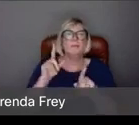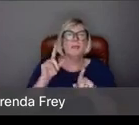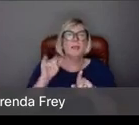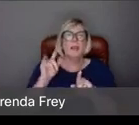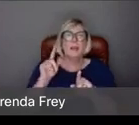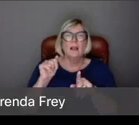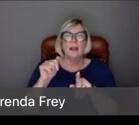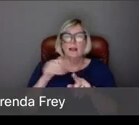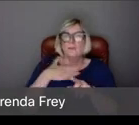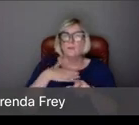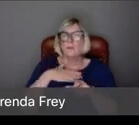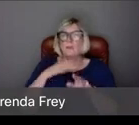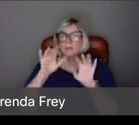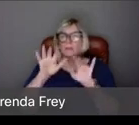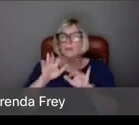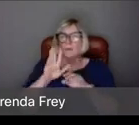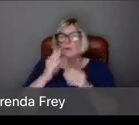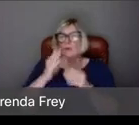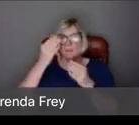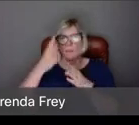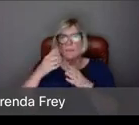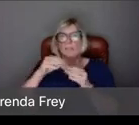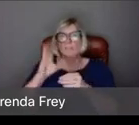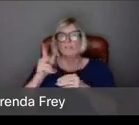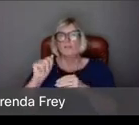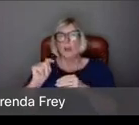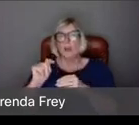information in the chat box to everyone?